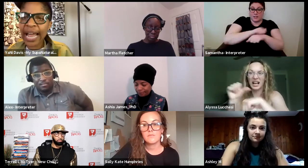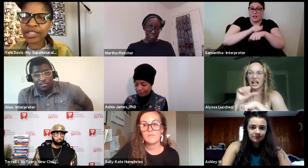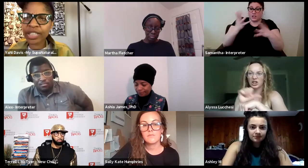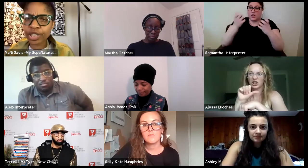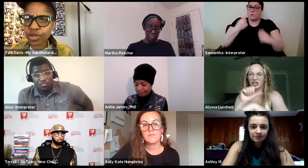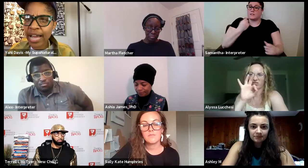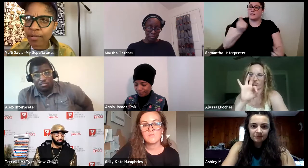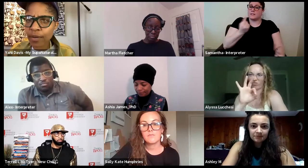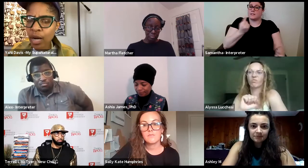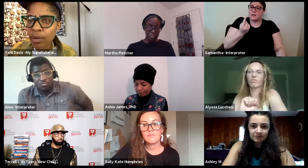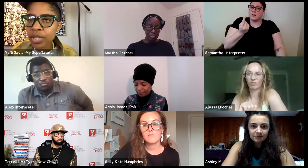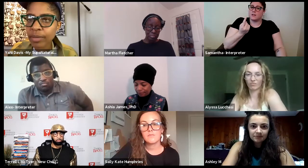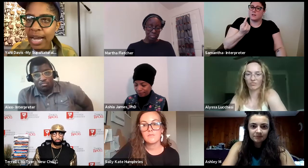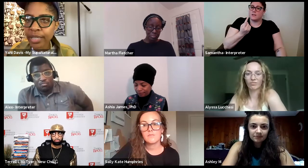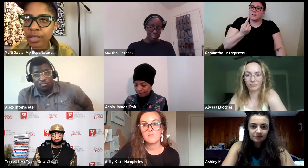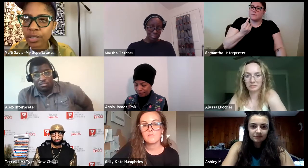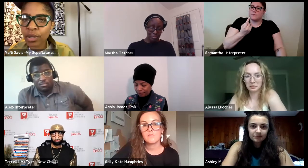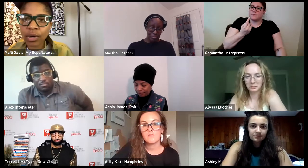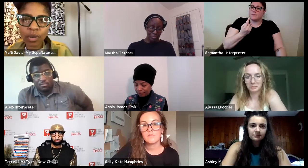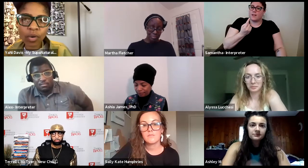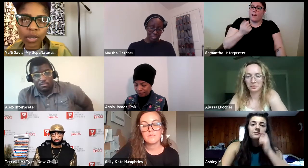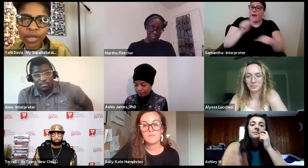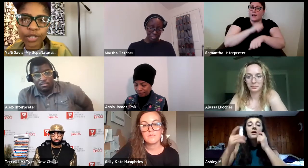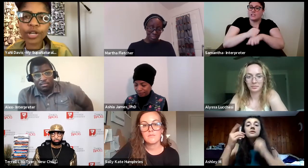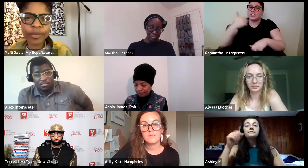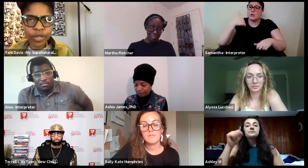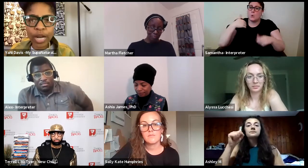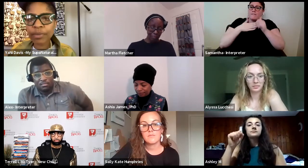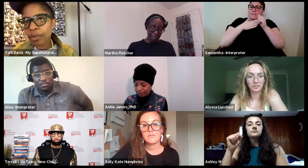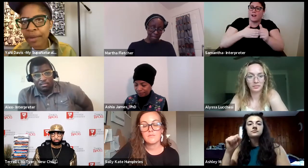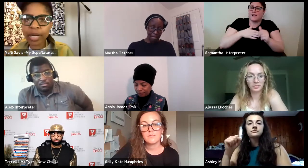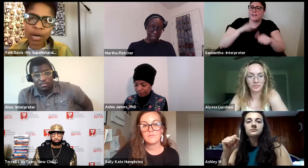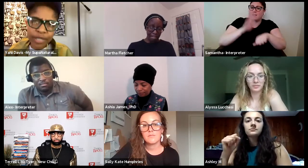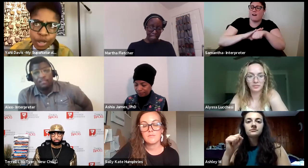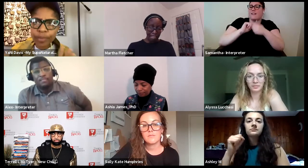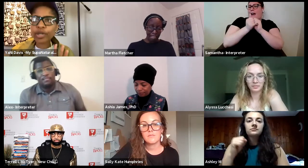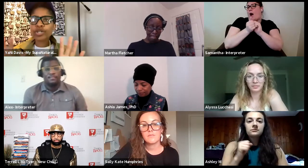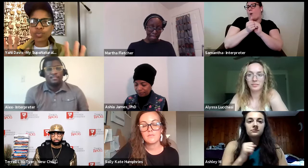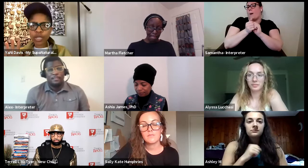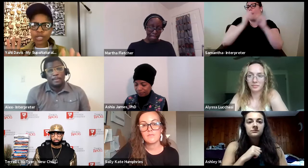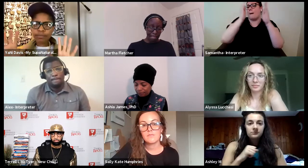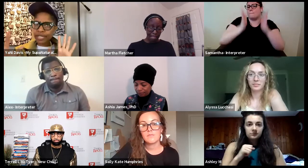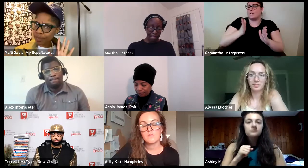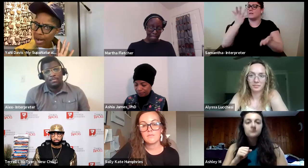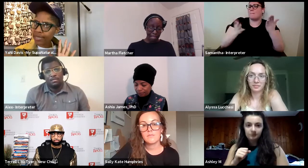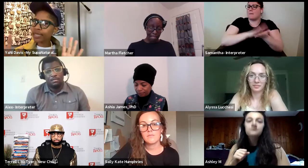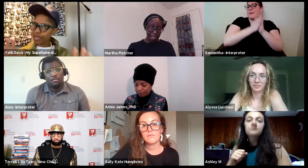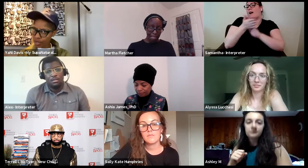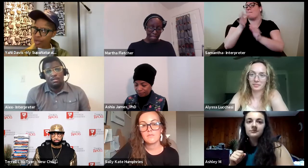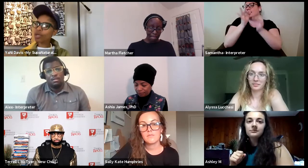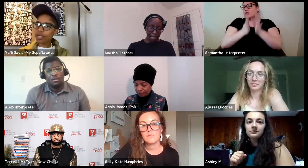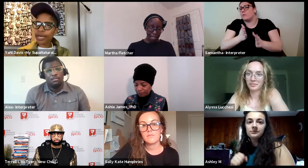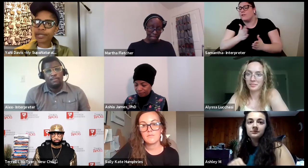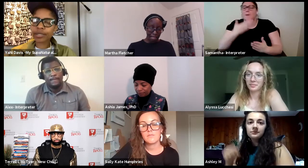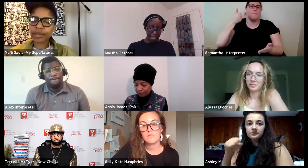start with Ashley. Did you have some guidance on interpreters, how people might become interpreters? What's the best